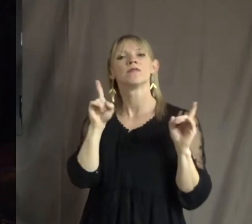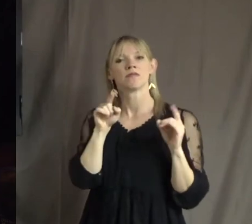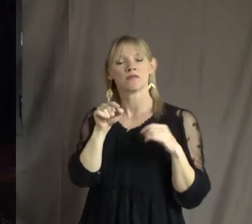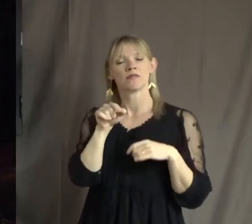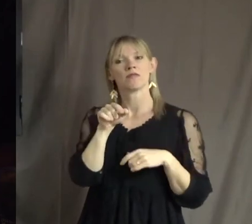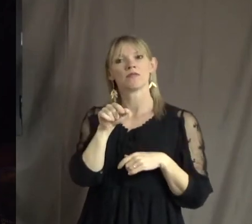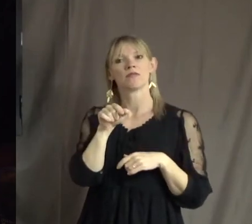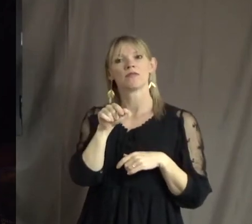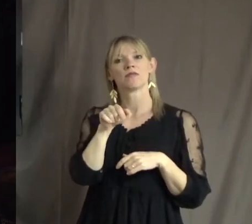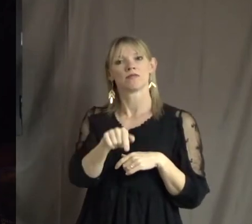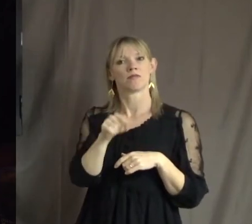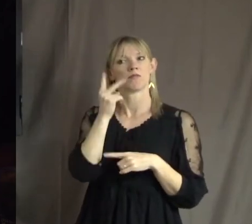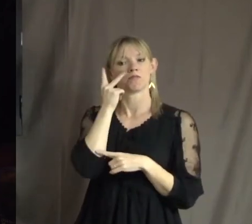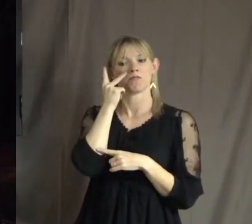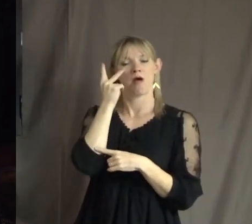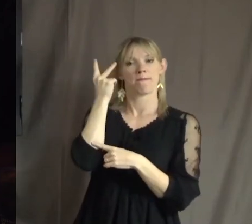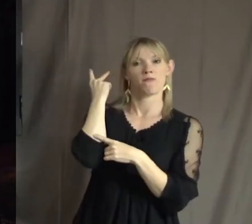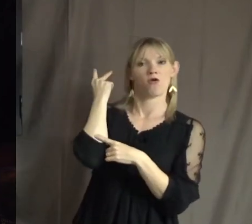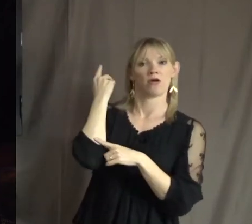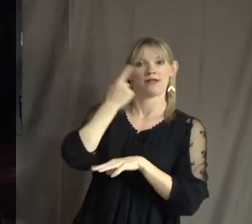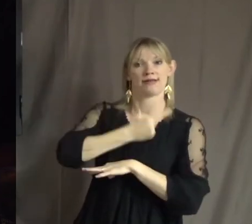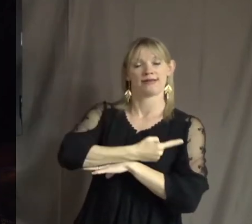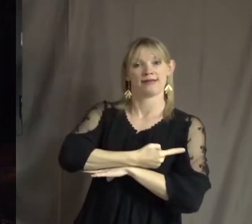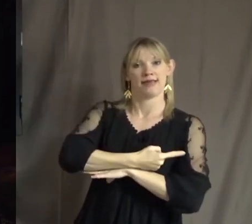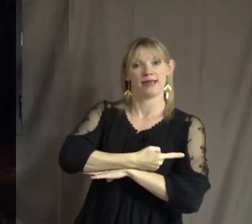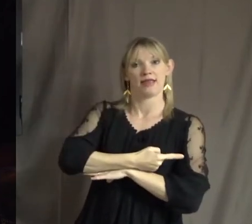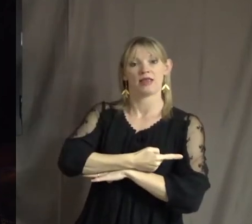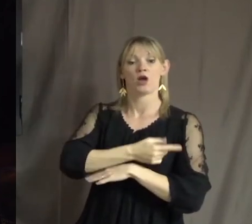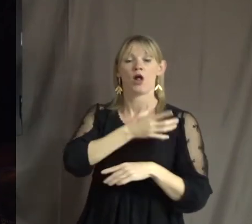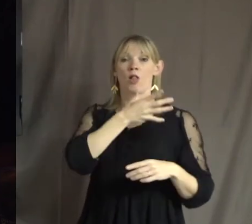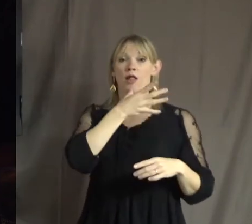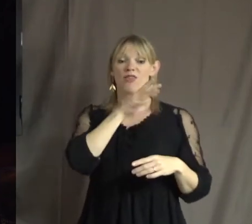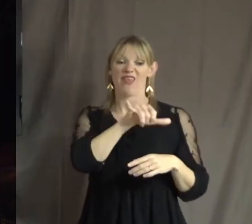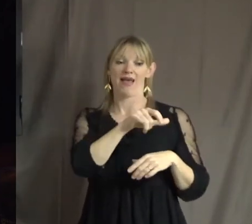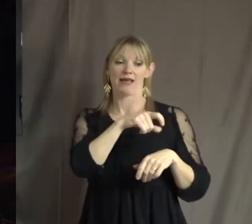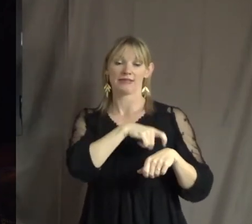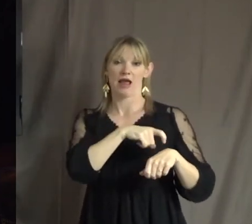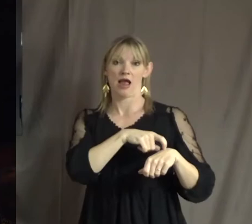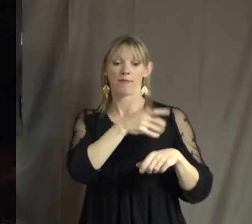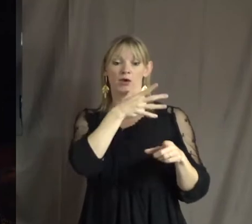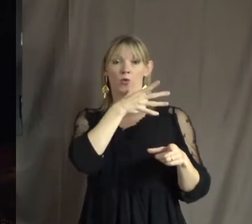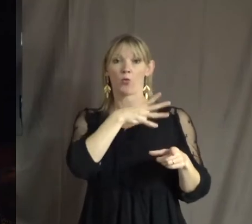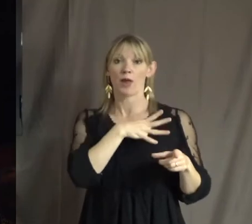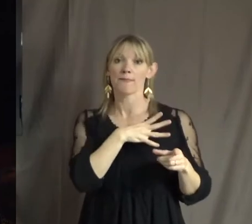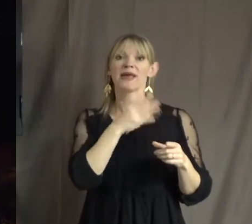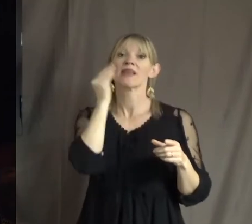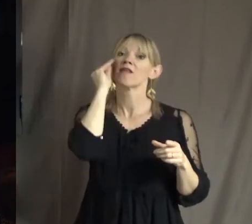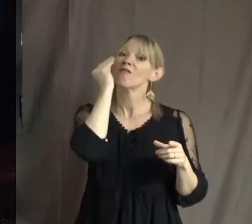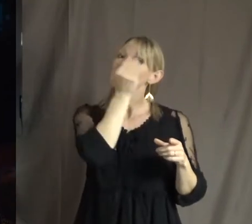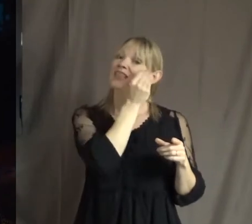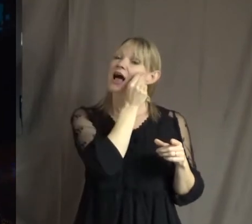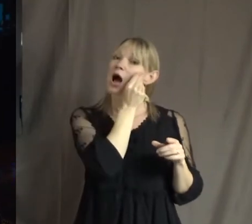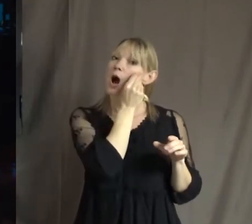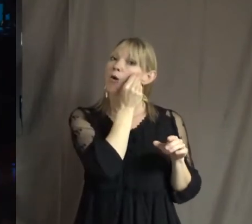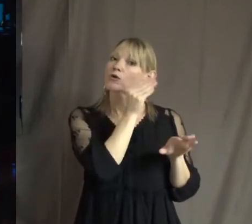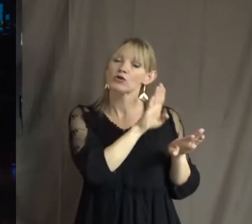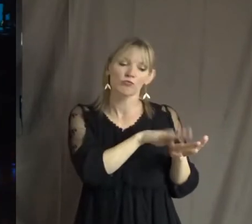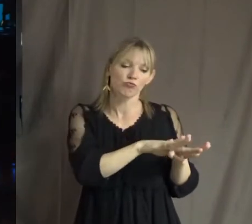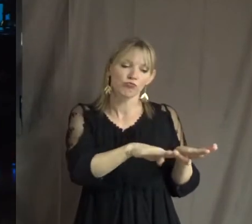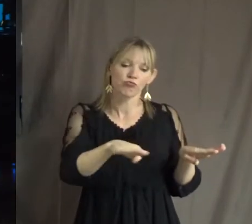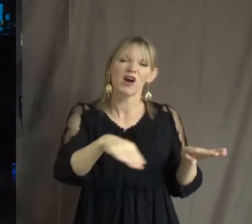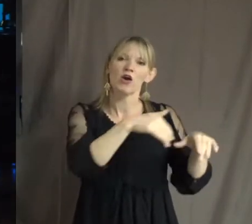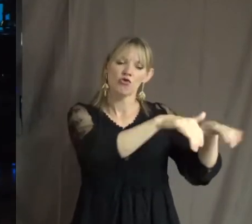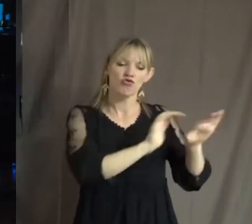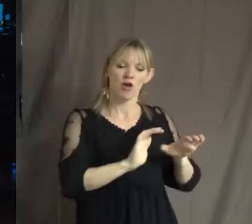be Memorial Day. And he had the women at the time go and lay flowers upon the graves of